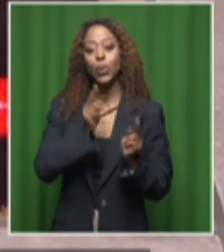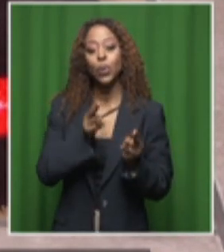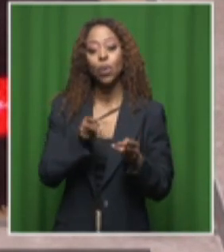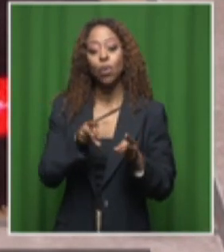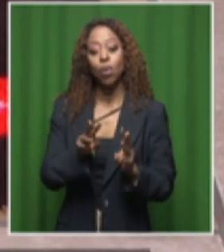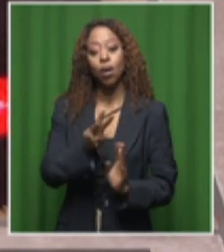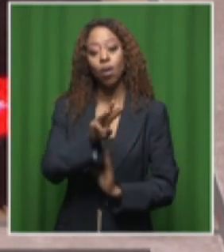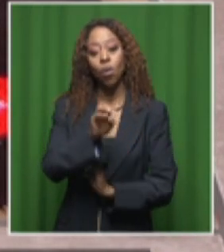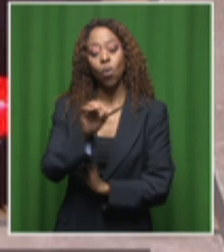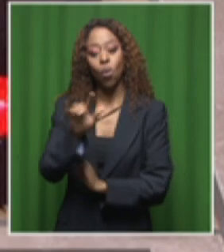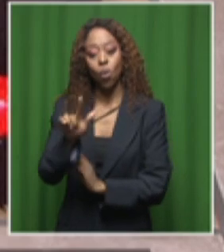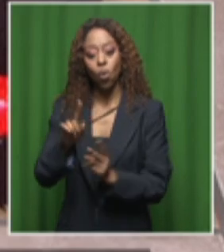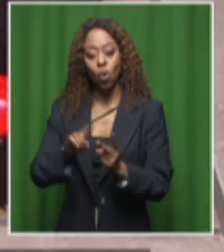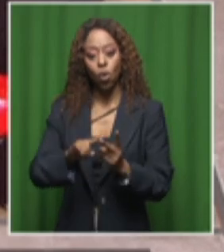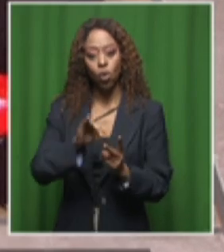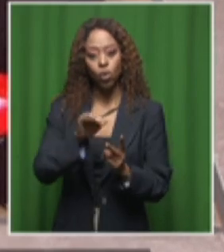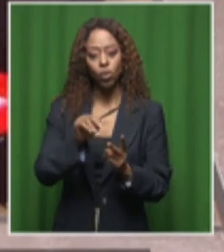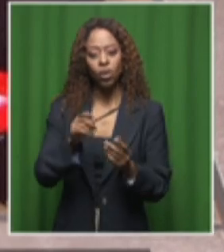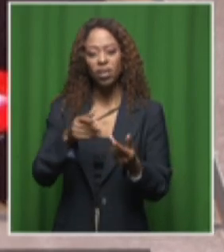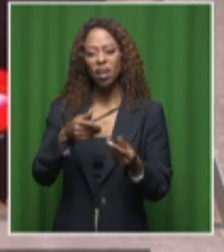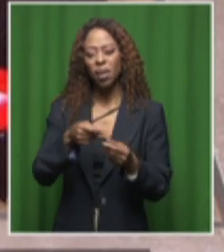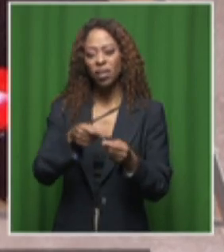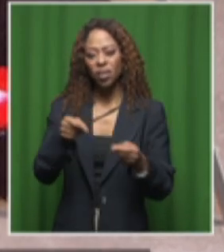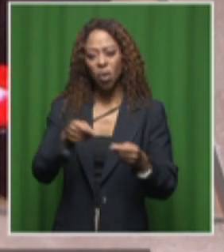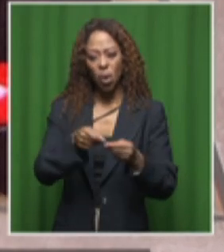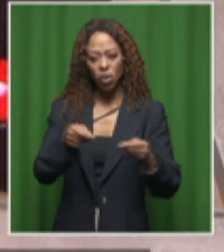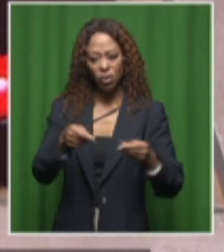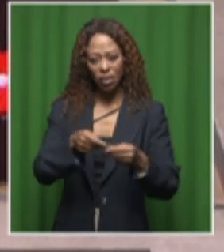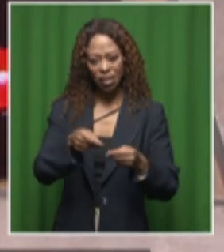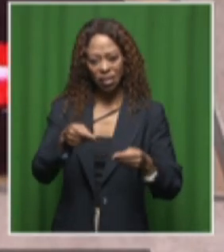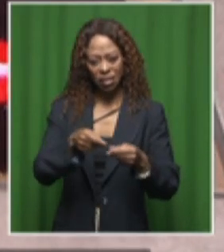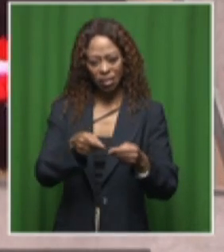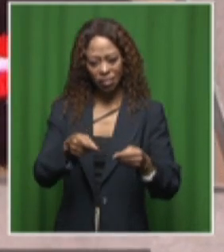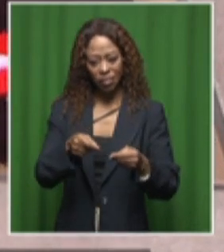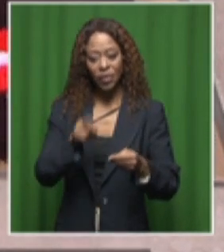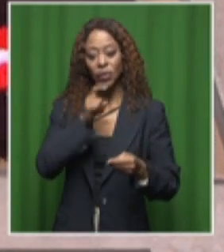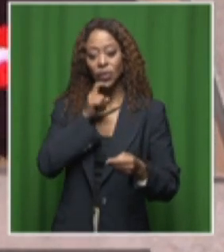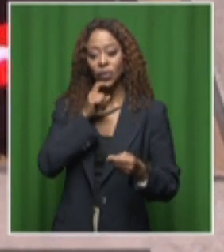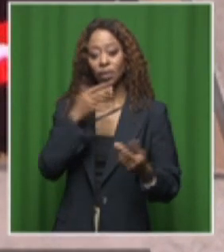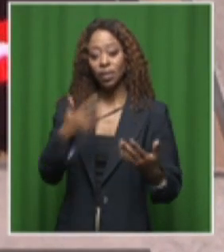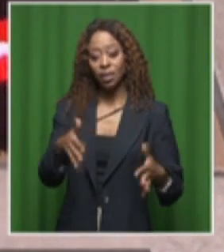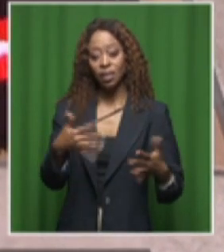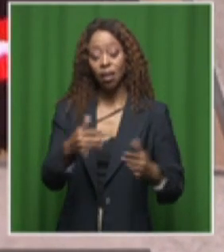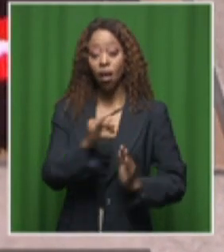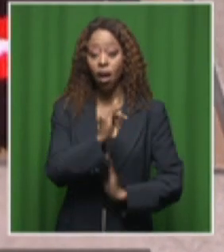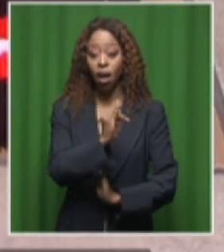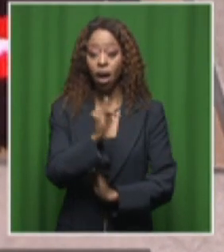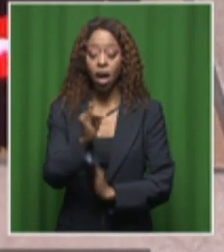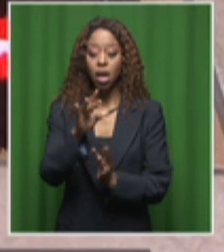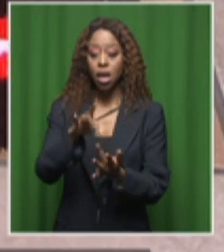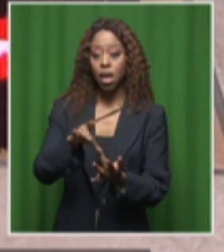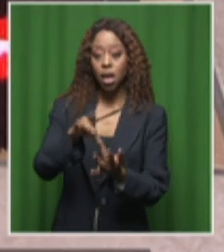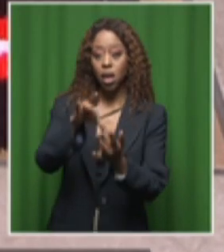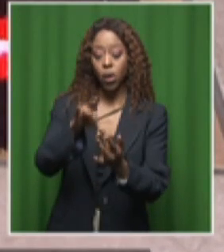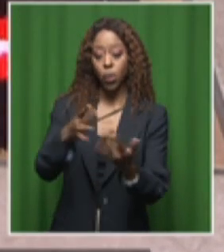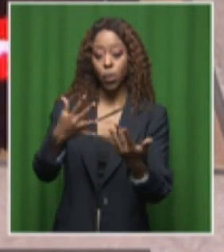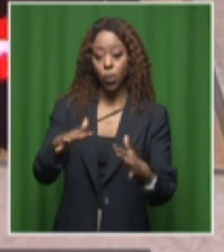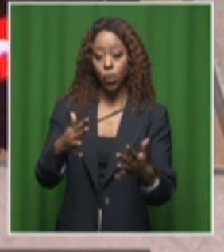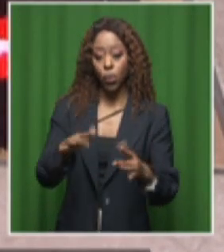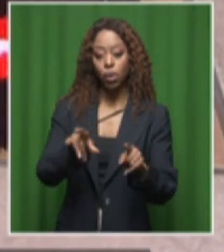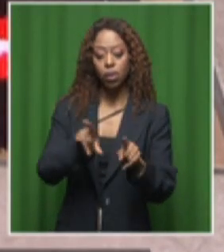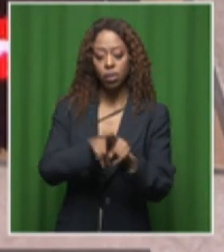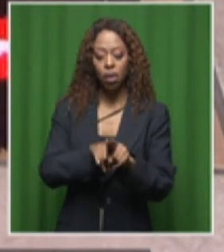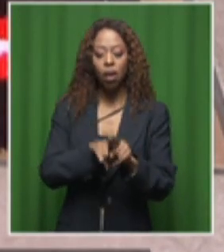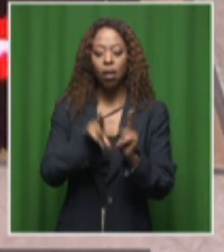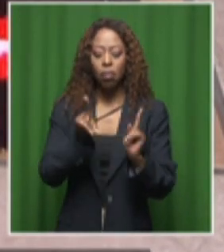wool, jute, and cotton. Because they are made by hand, each rug is one of a kind and they often have